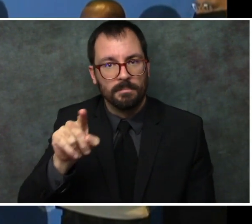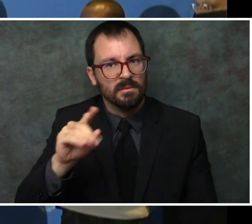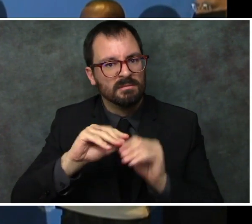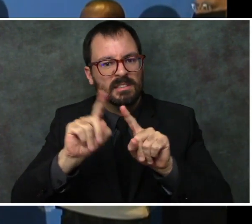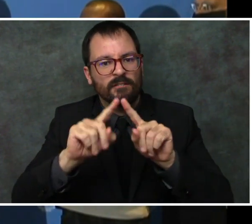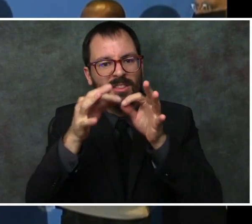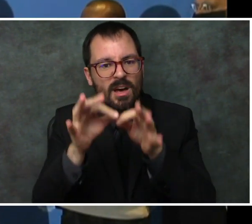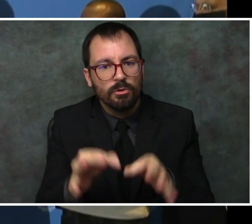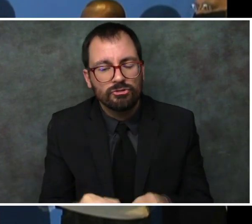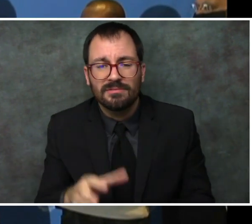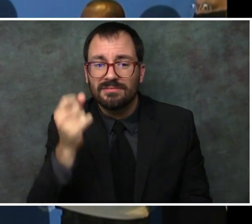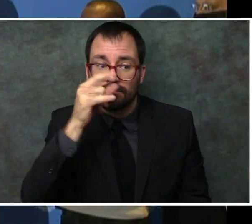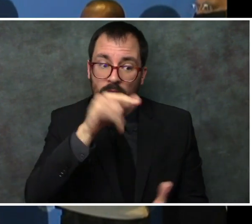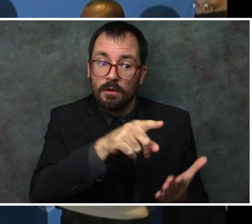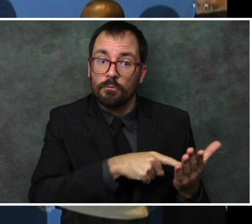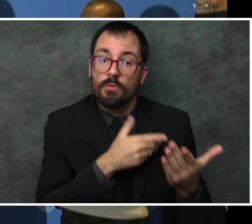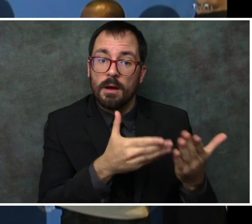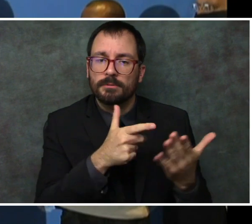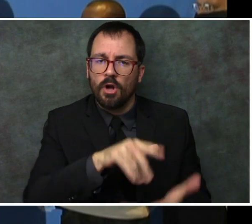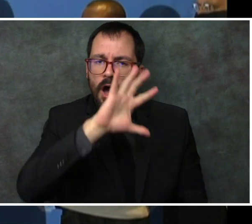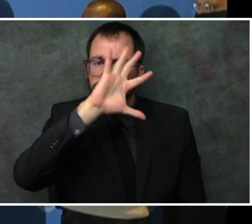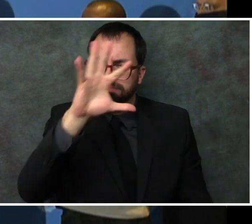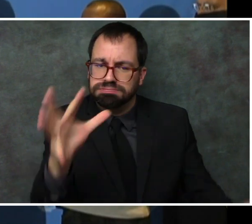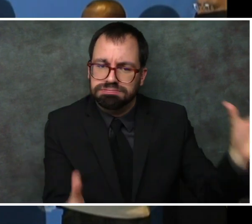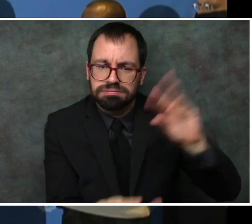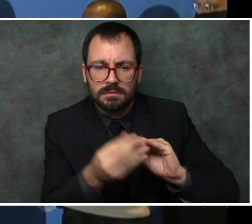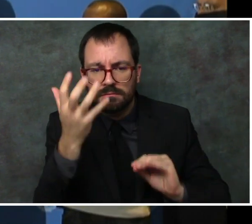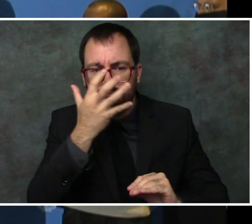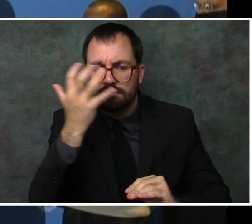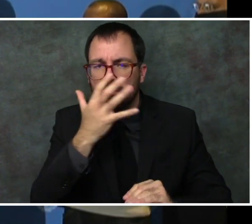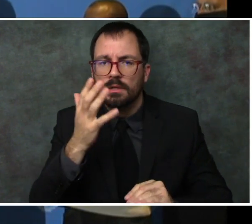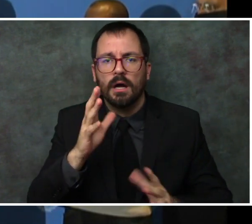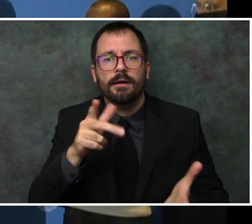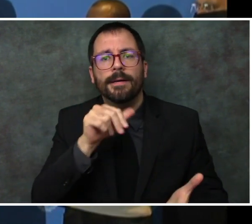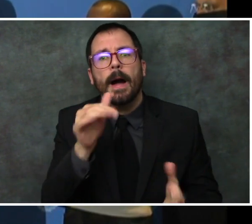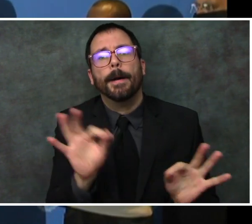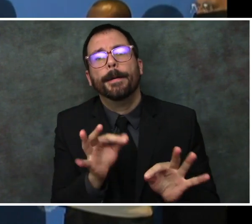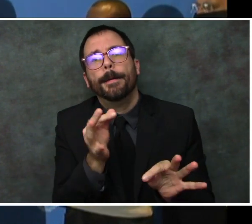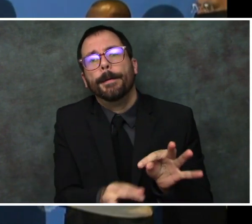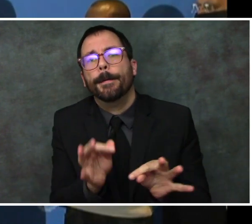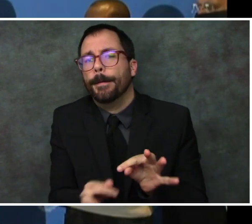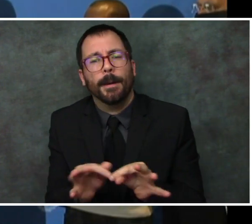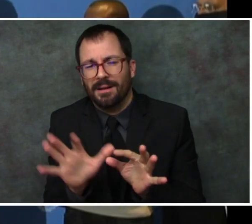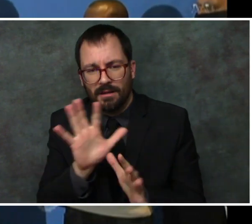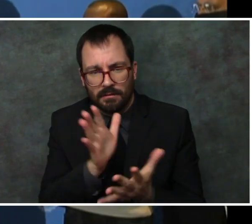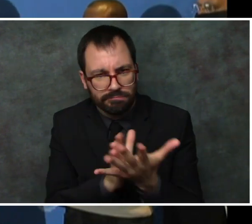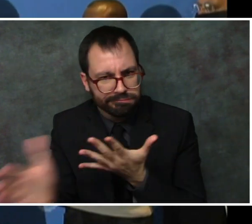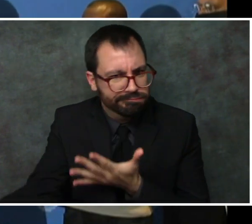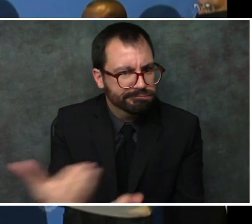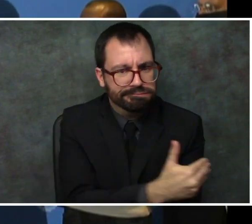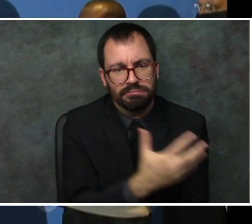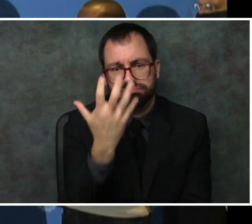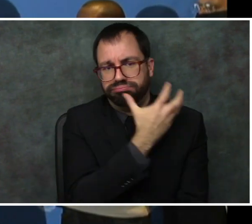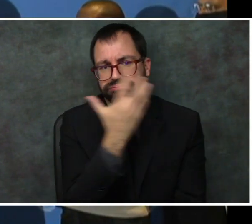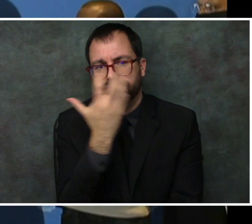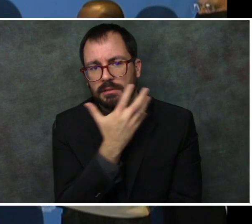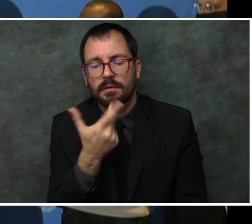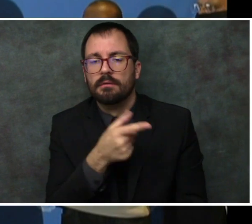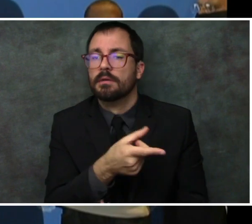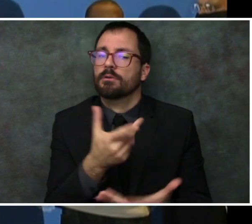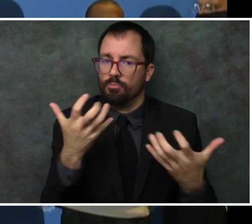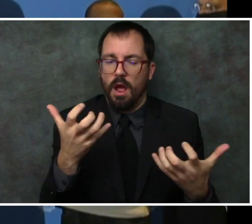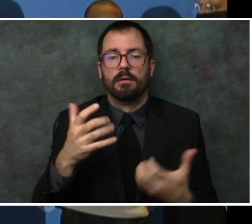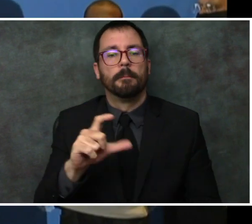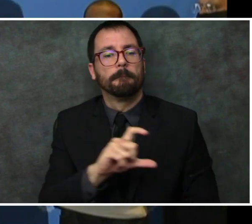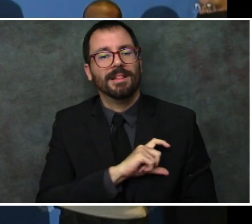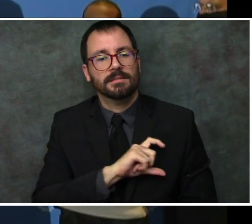and comprehensive. They call for an Office of Police Accountability and Transparency with full subpoena power to investigate